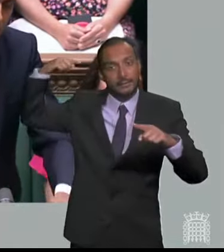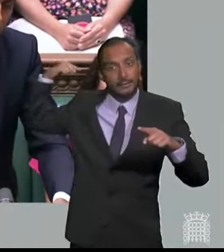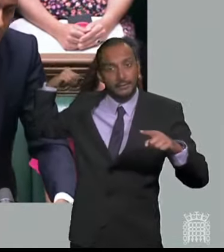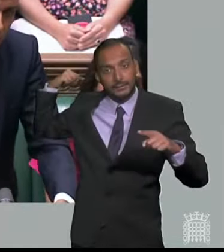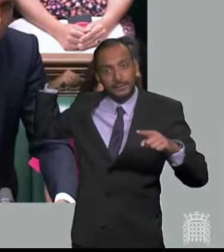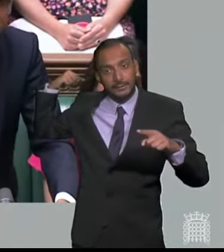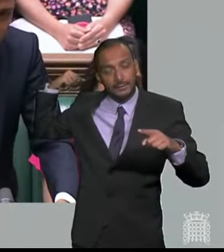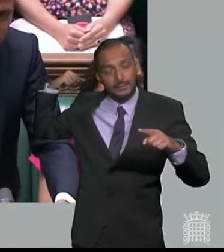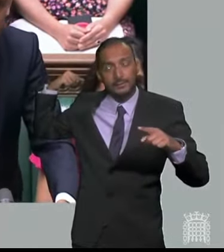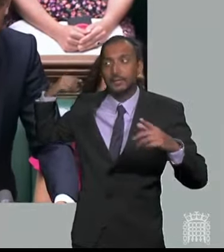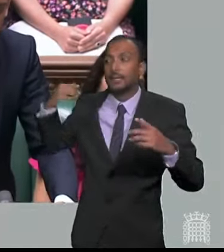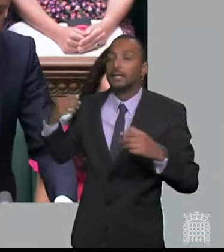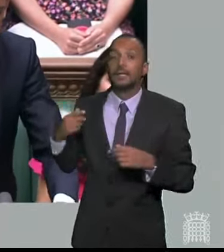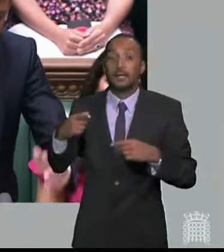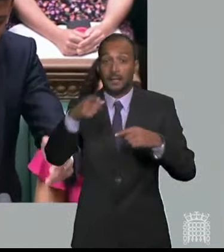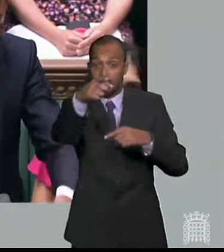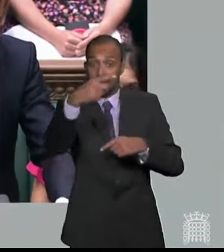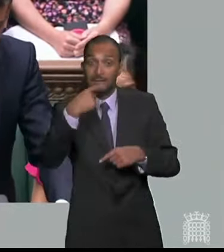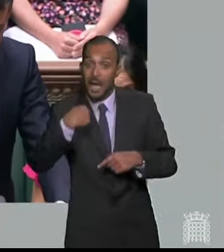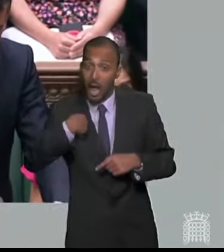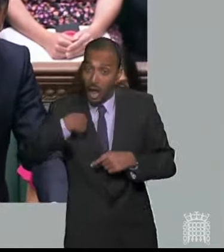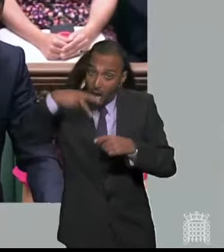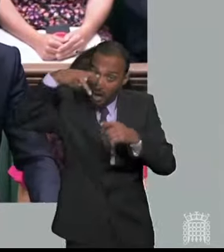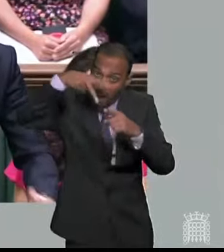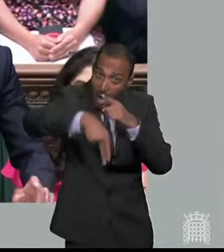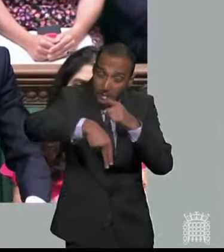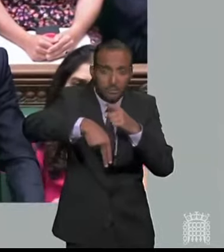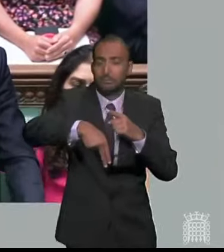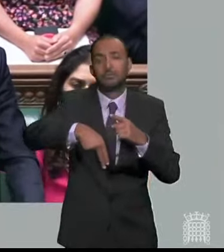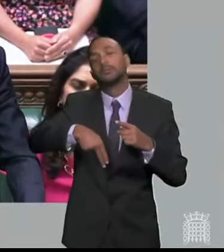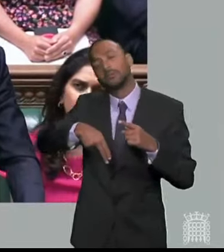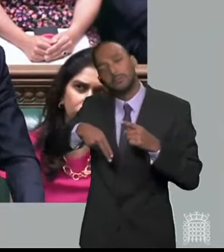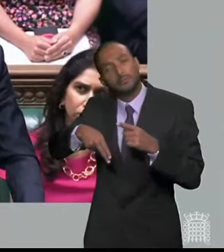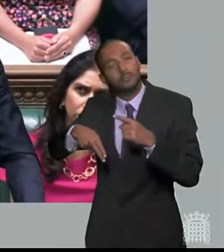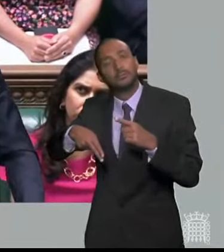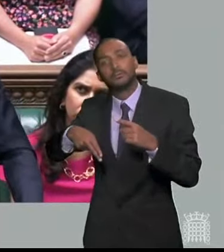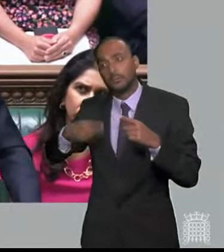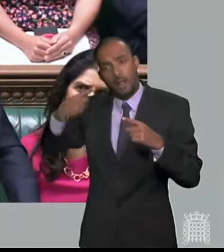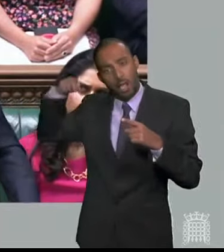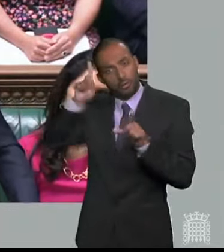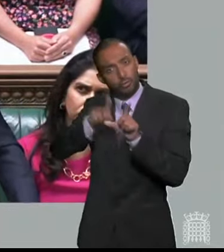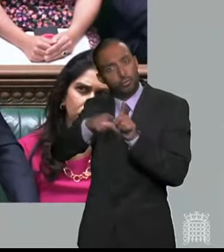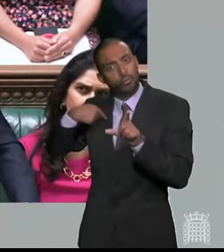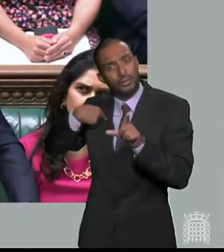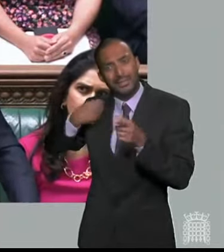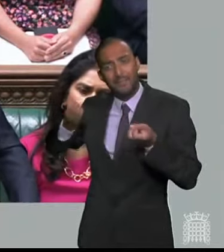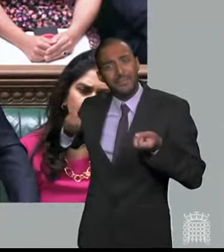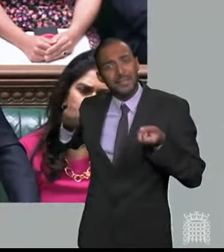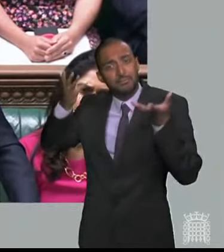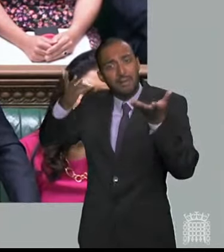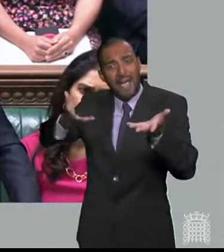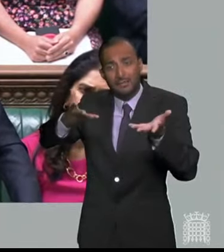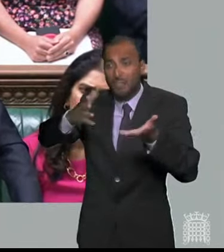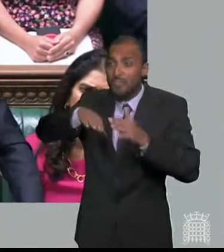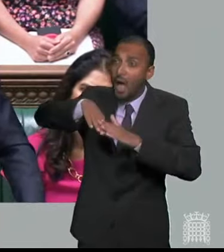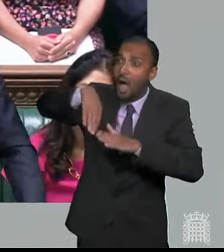Speaker, far from cutting budgets, as he alleges, the amount spent last year was the highest in a